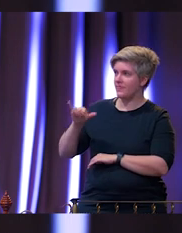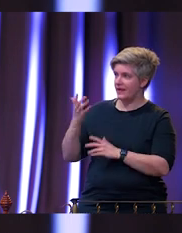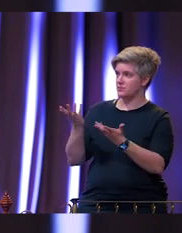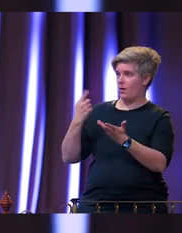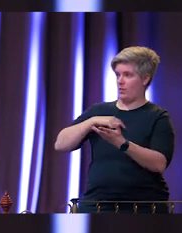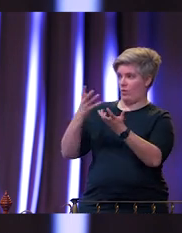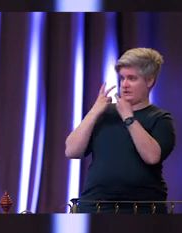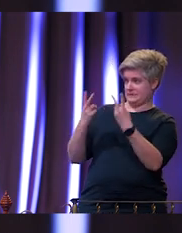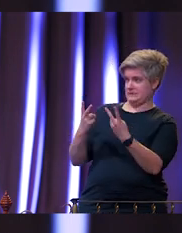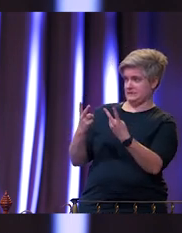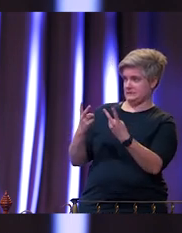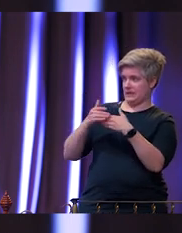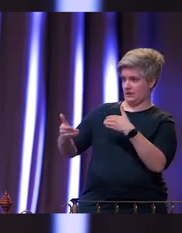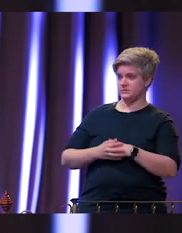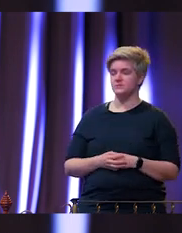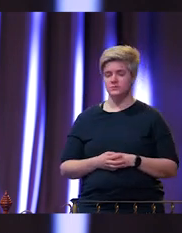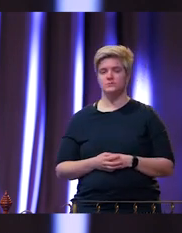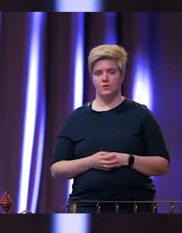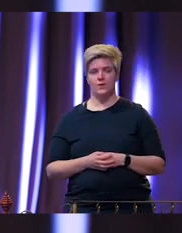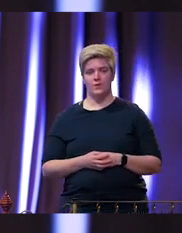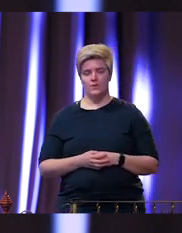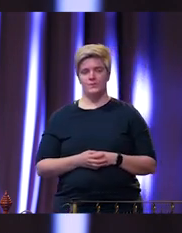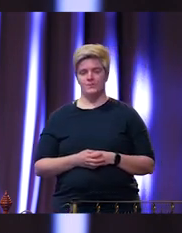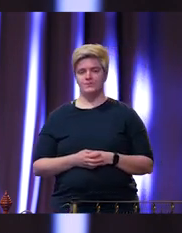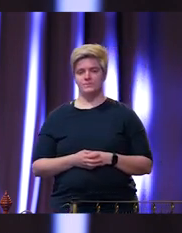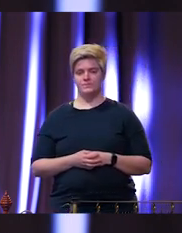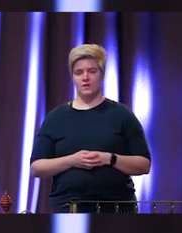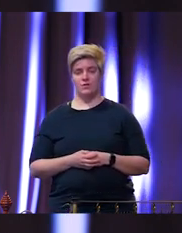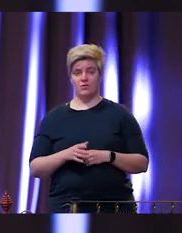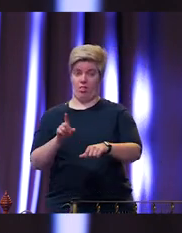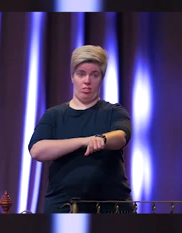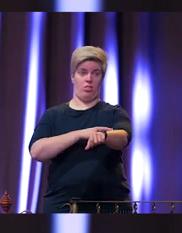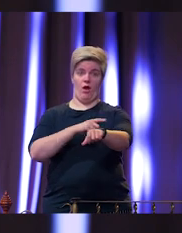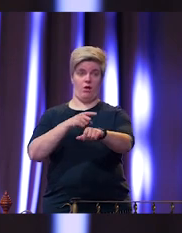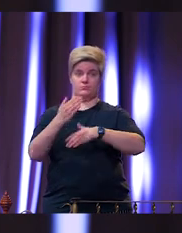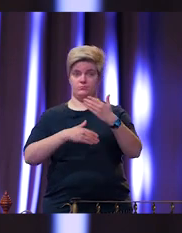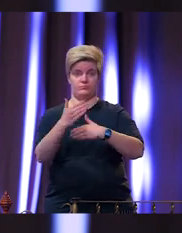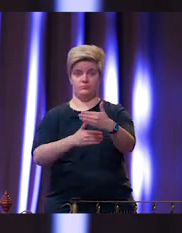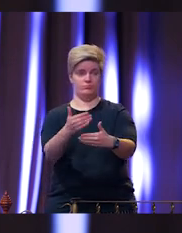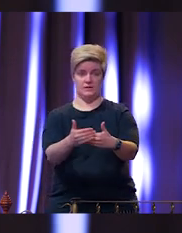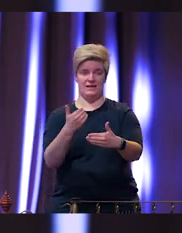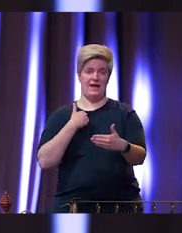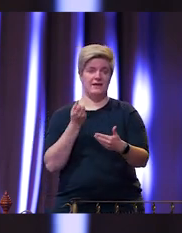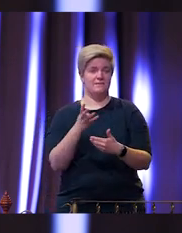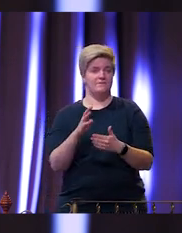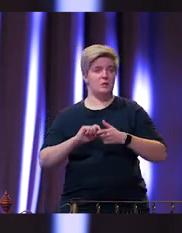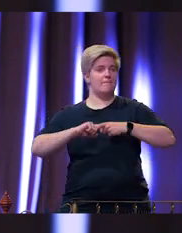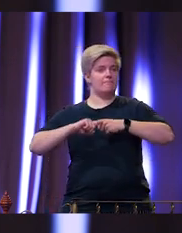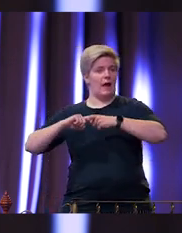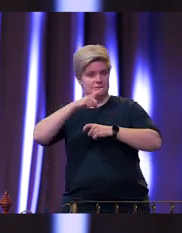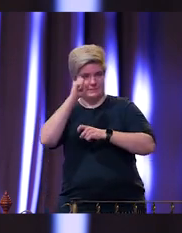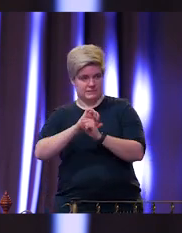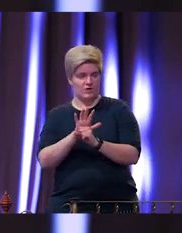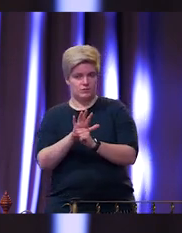to see next. And so through quite a long process that had a few pauses because of COVID,